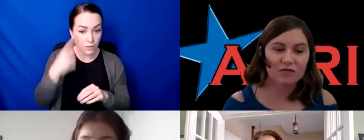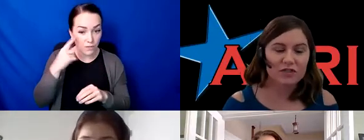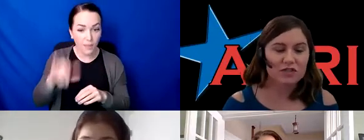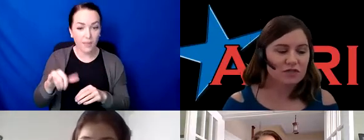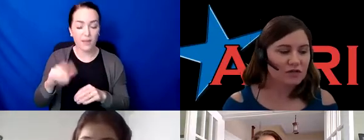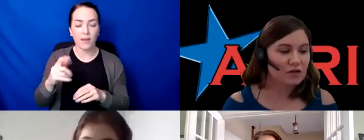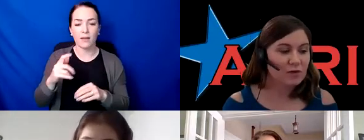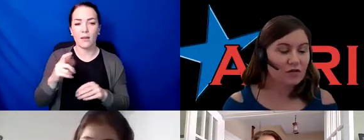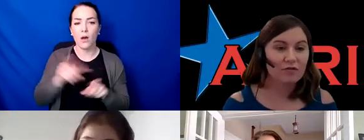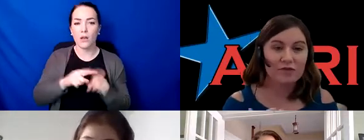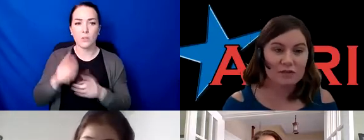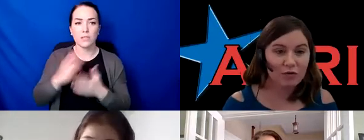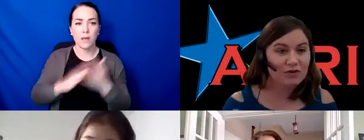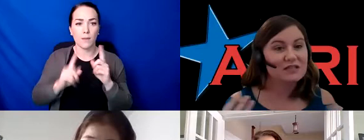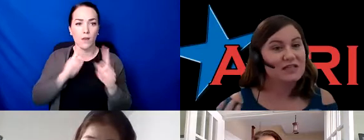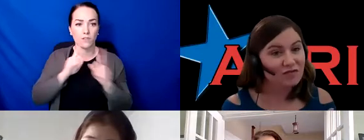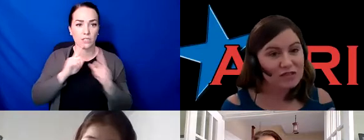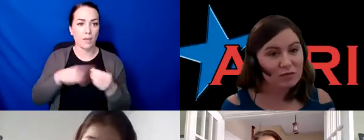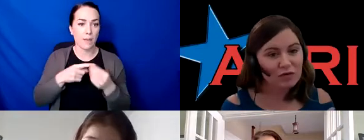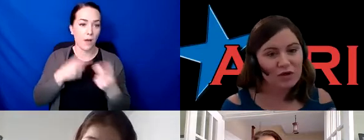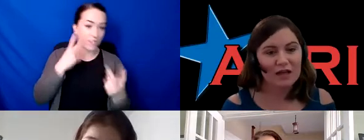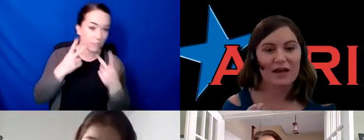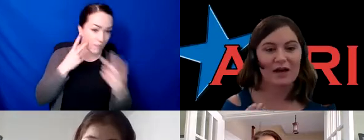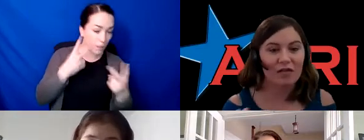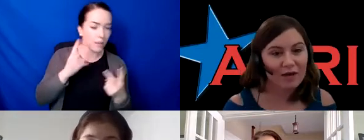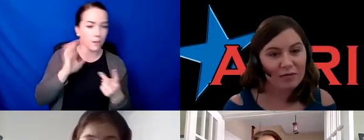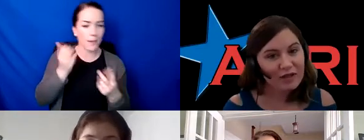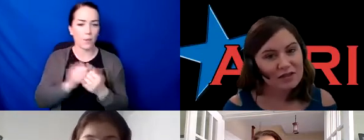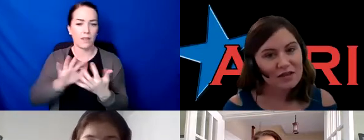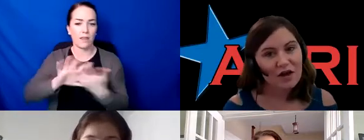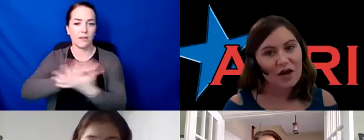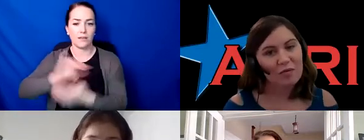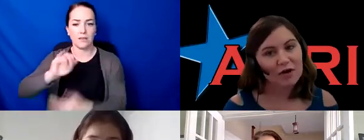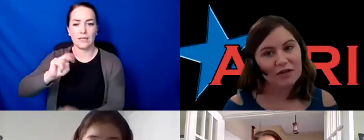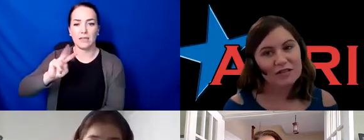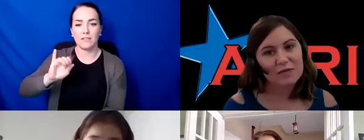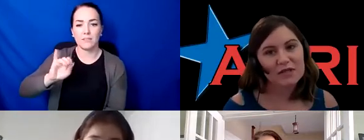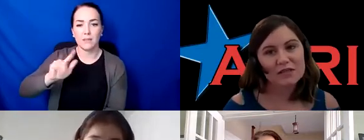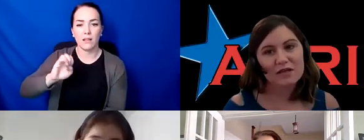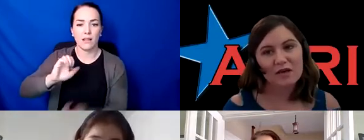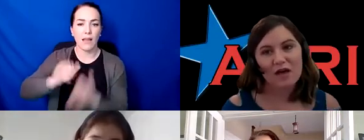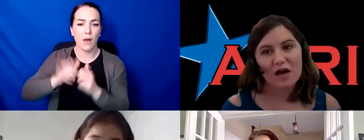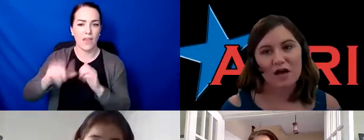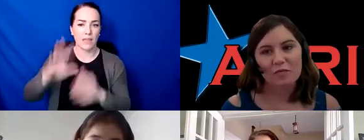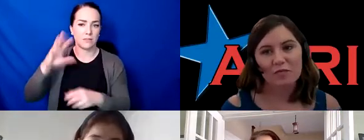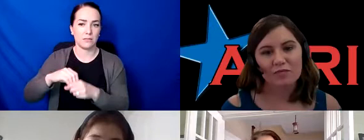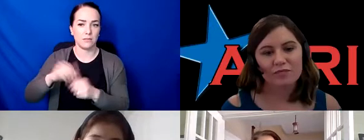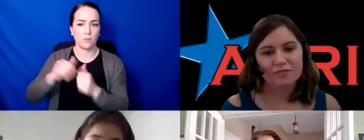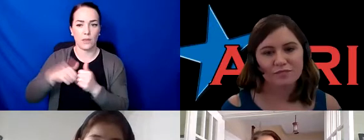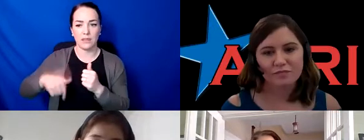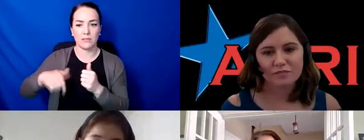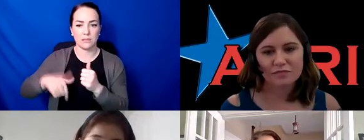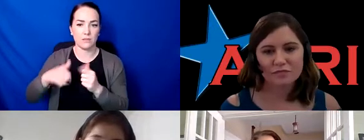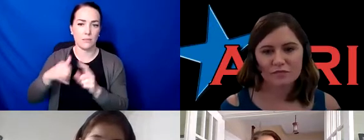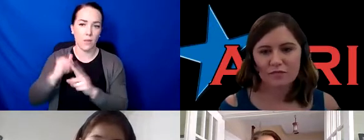of the conversations surrounded about visible versus invisible and how that plays a part in this piece.